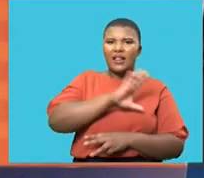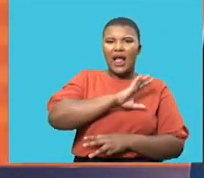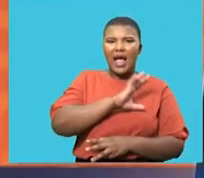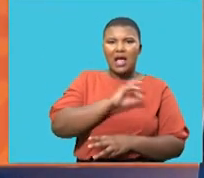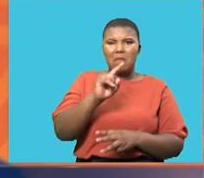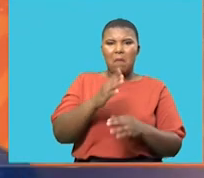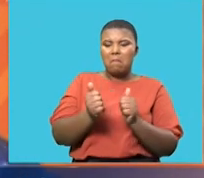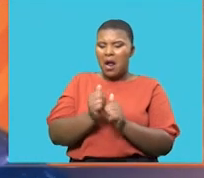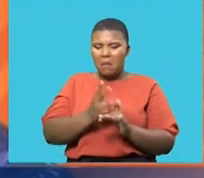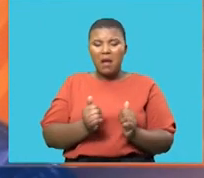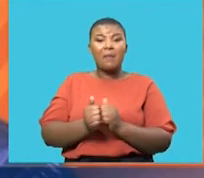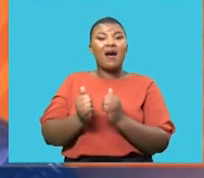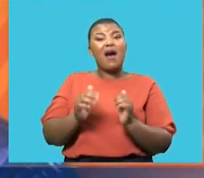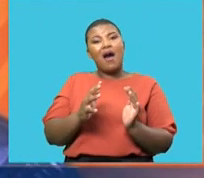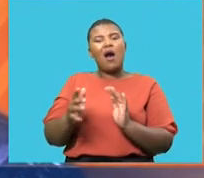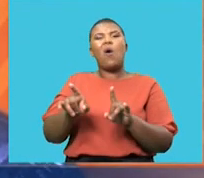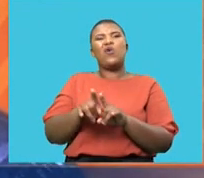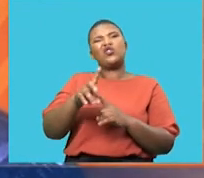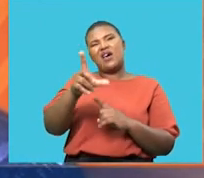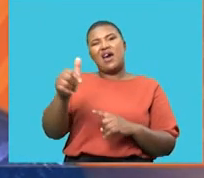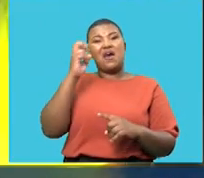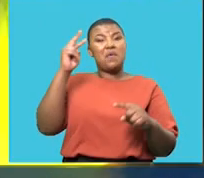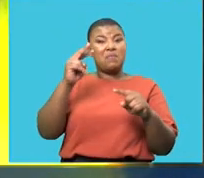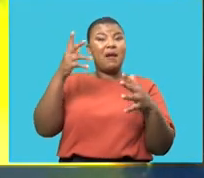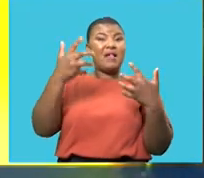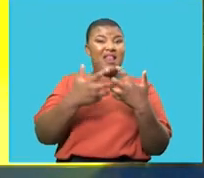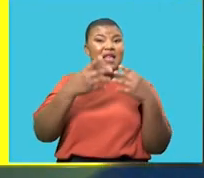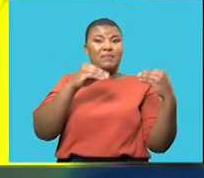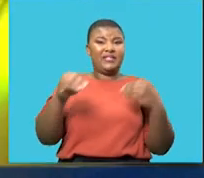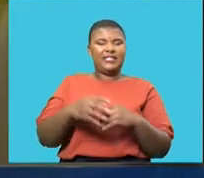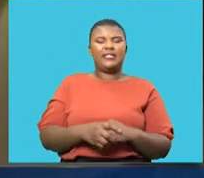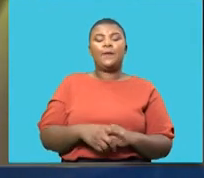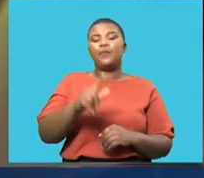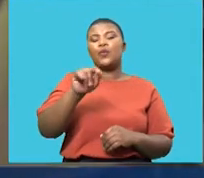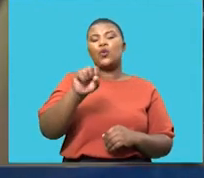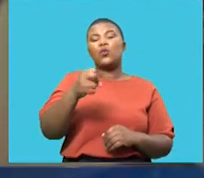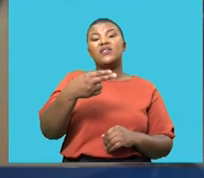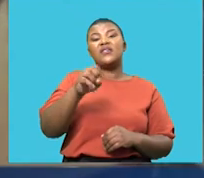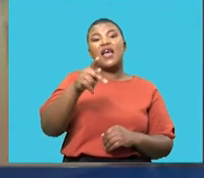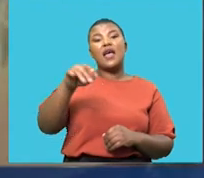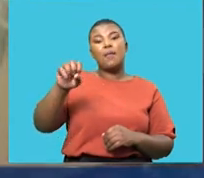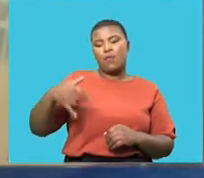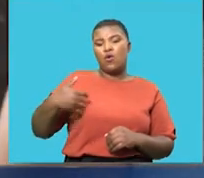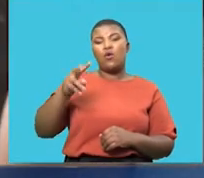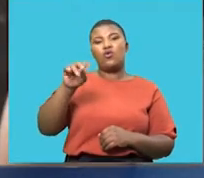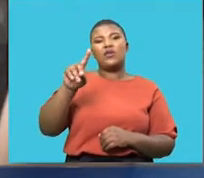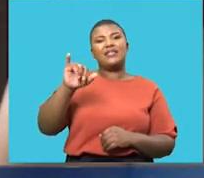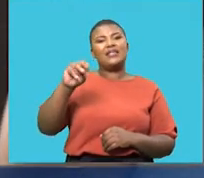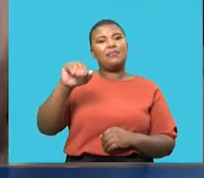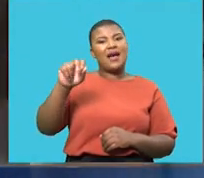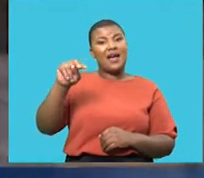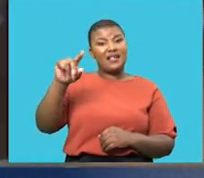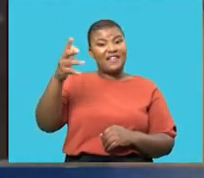and other key aspects pertaining to the music business. Utsepo Nzimande, who is the organizer, details the core purpose of the